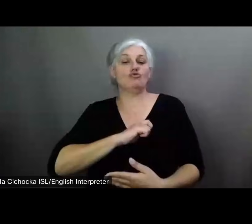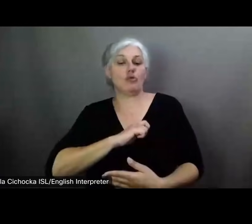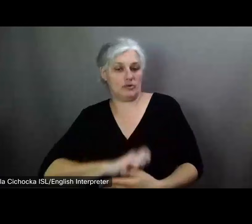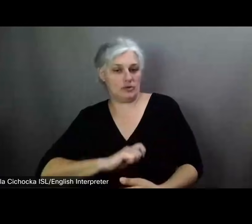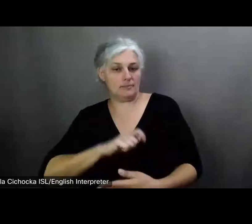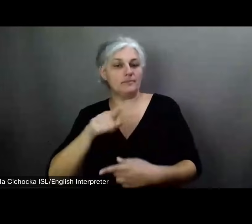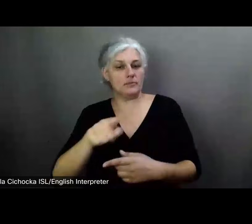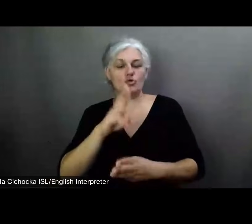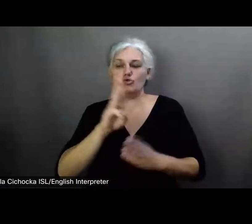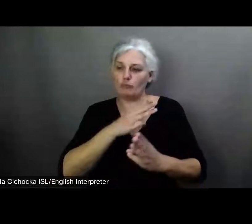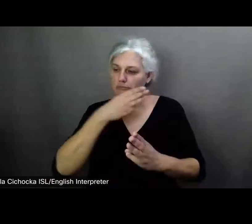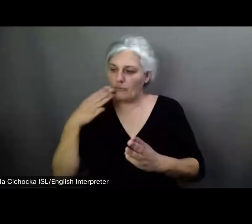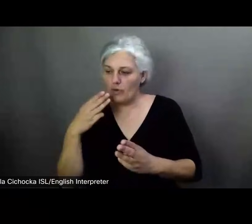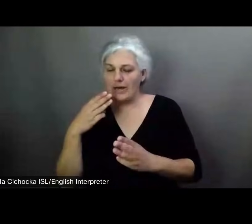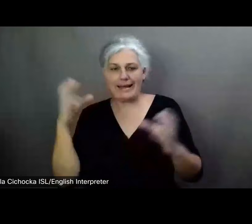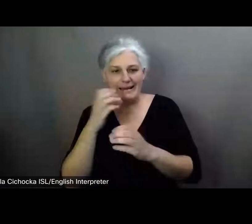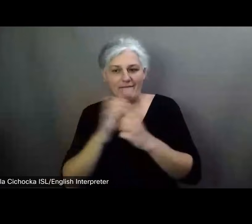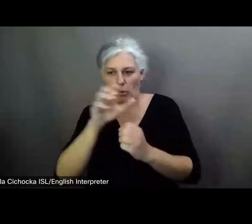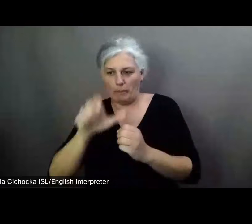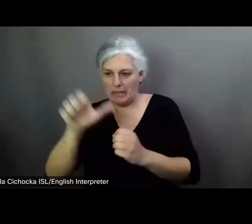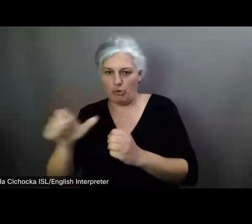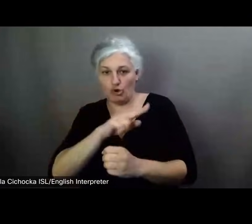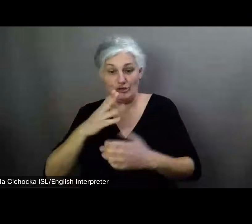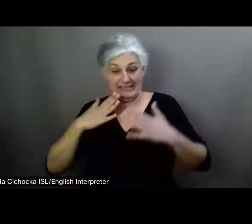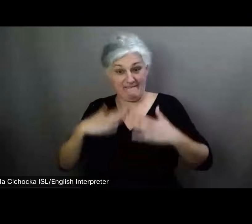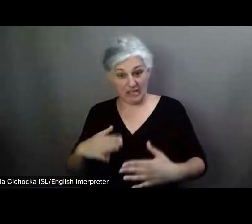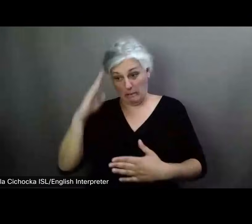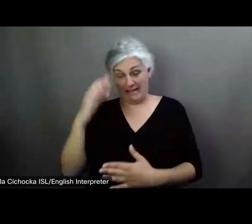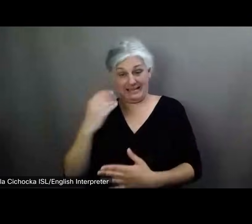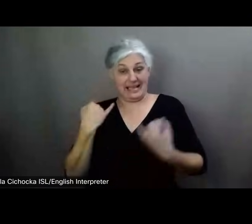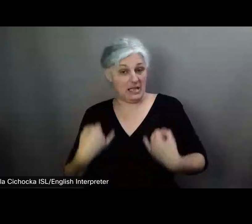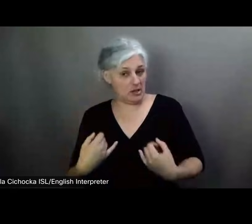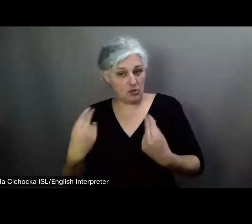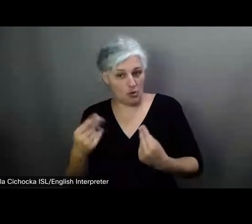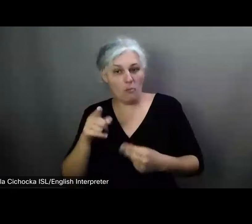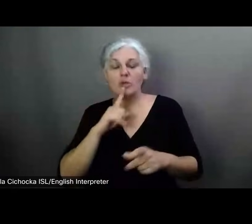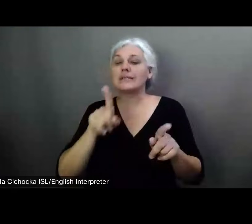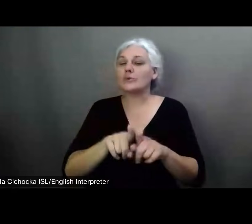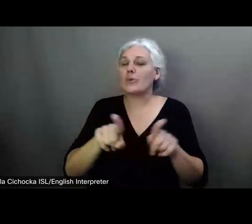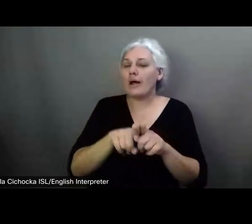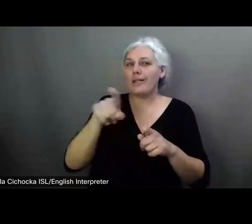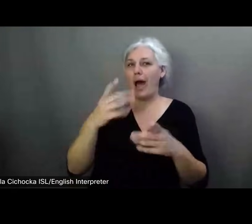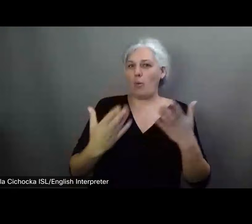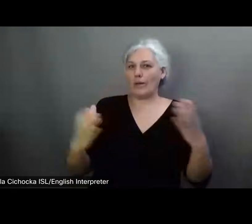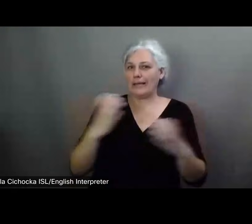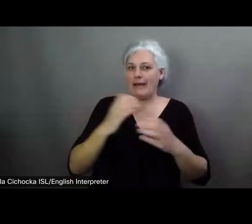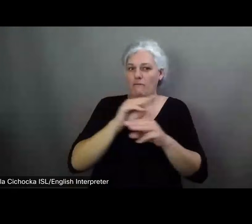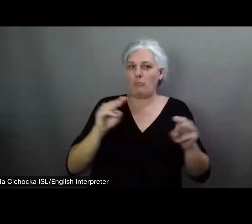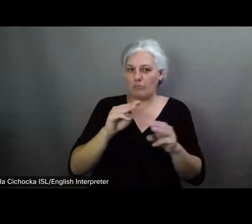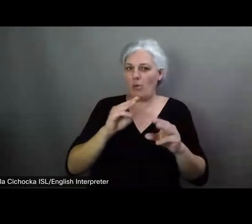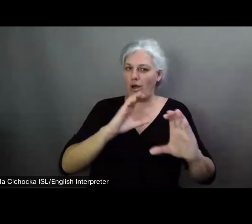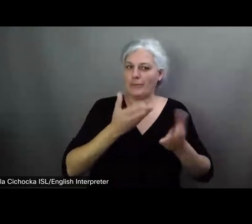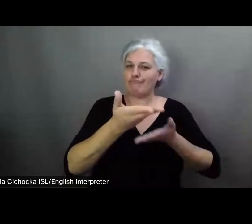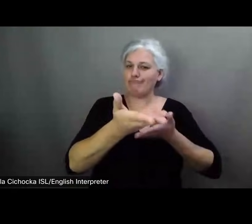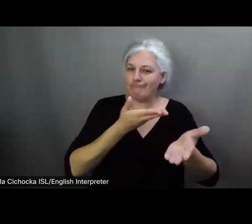collective commitment to care for people, not only in the context of their physical or mental illness, but also to care for people in the way we communicate with them